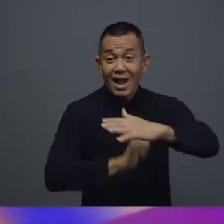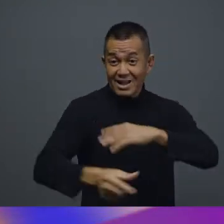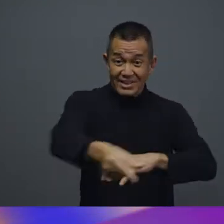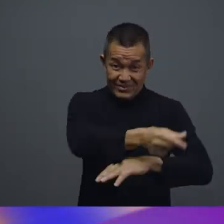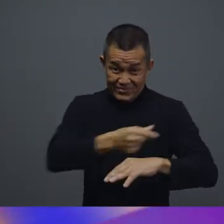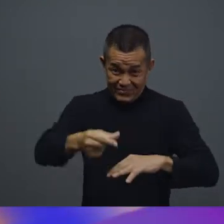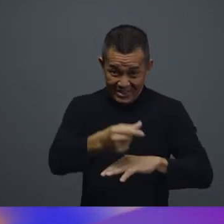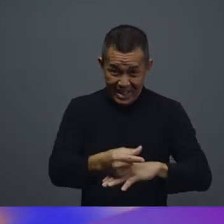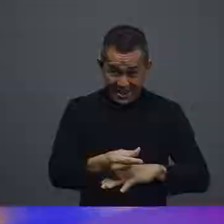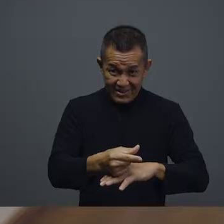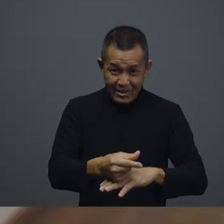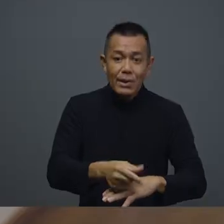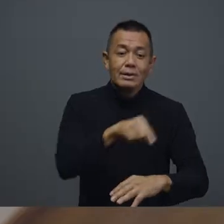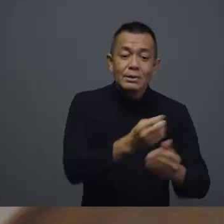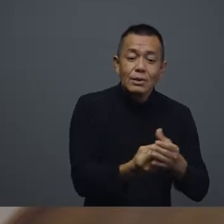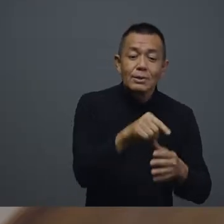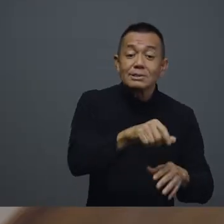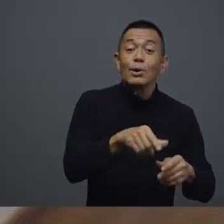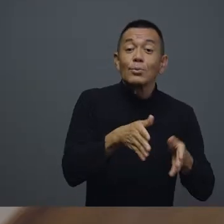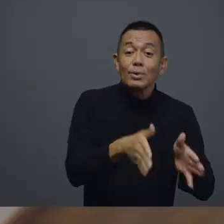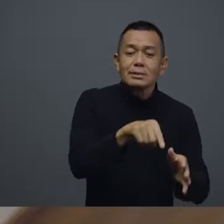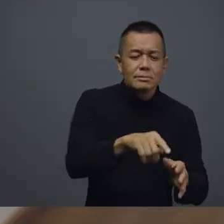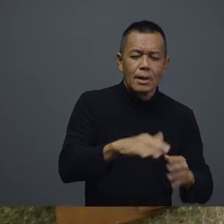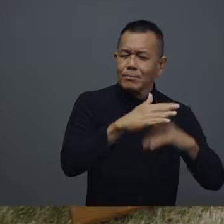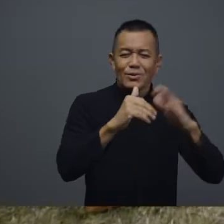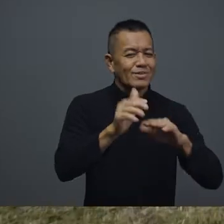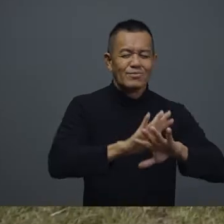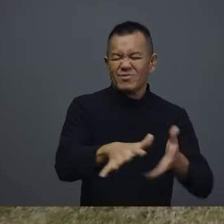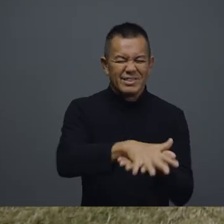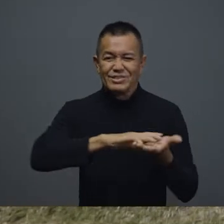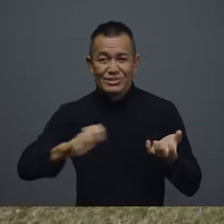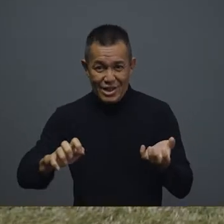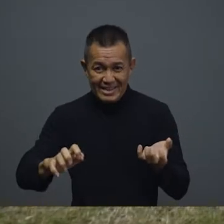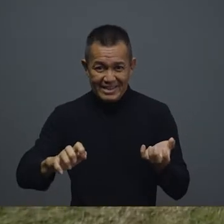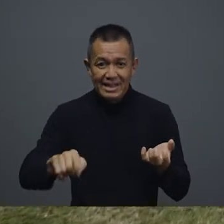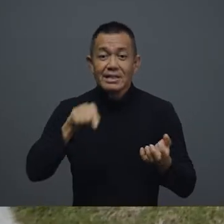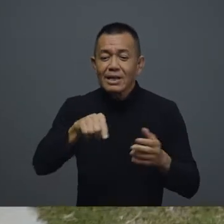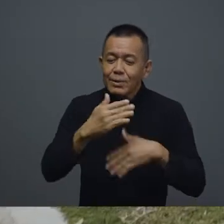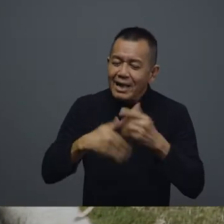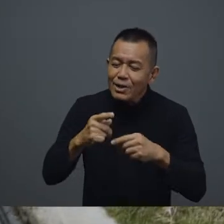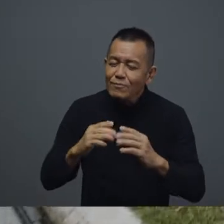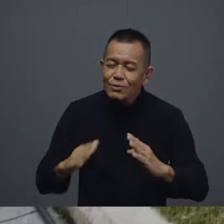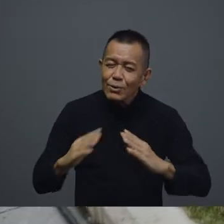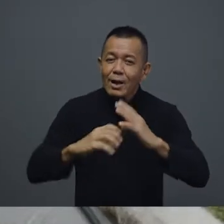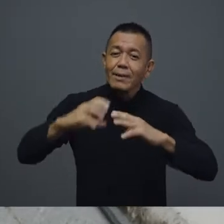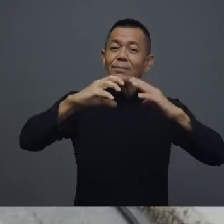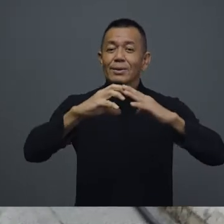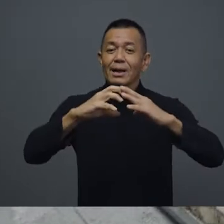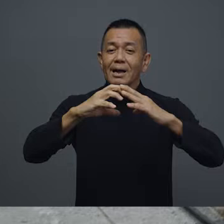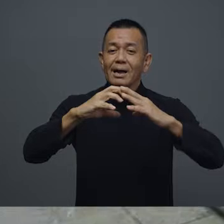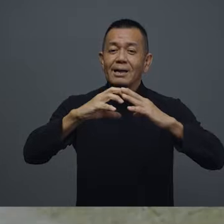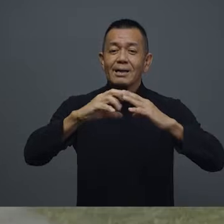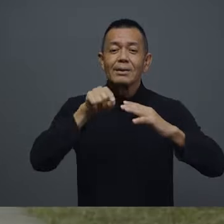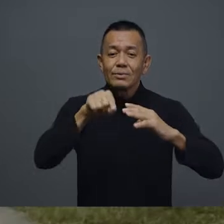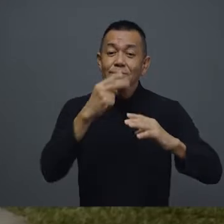Singapore growing underground, and it grows in such a way that the buildings don't get destroyed. They kind of grow on top of each other. So what you see